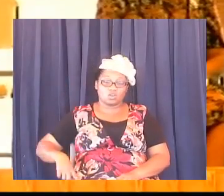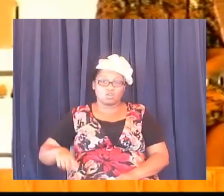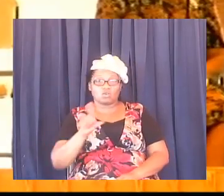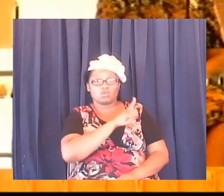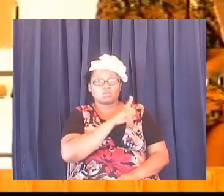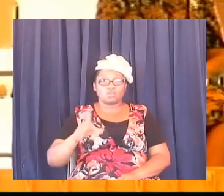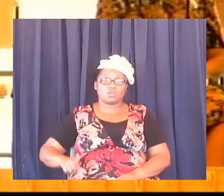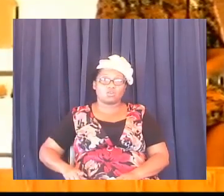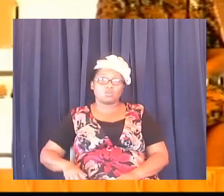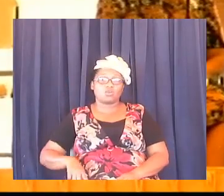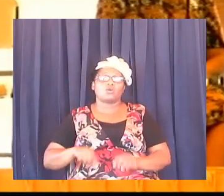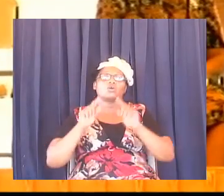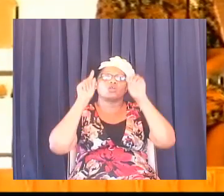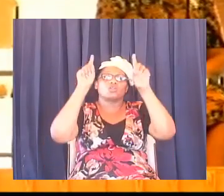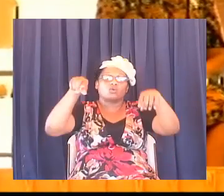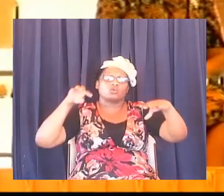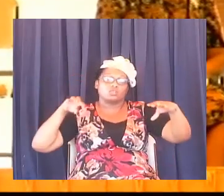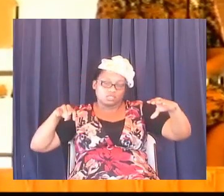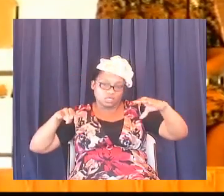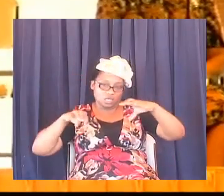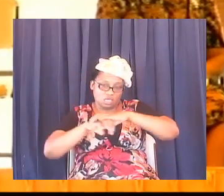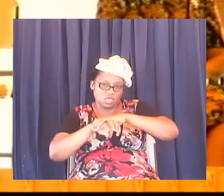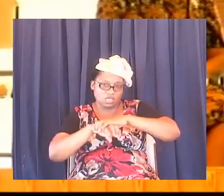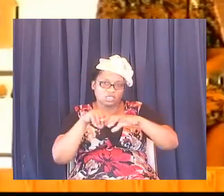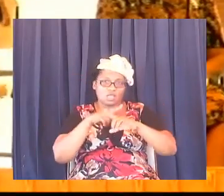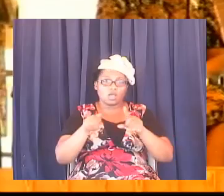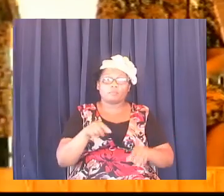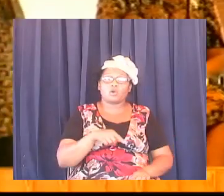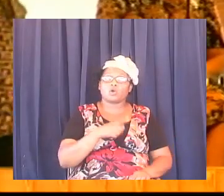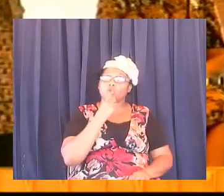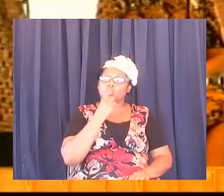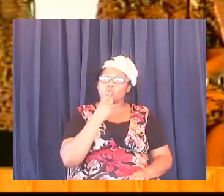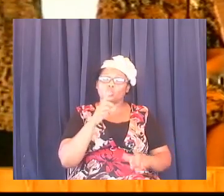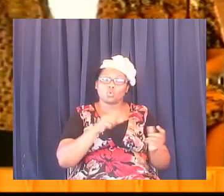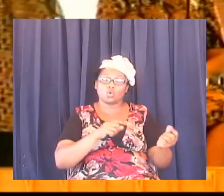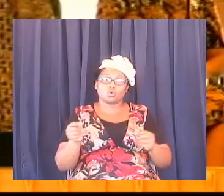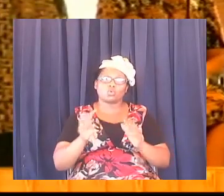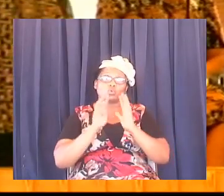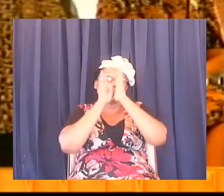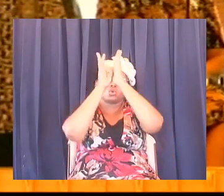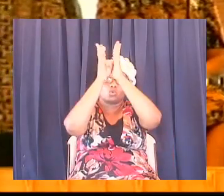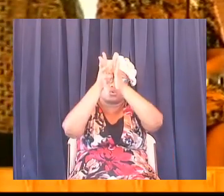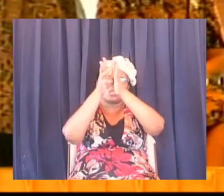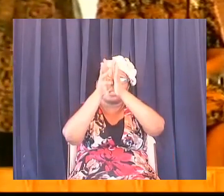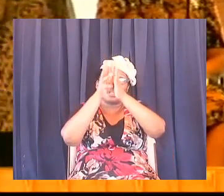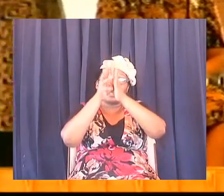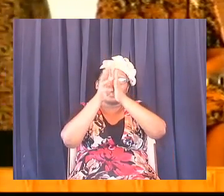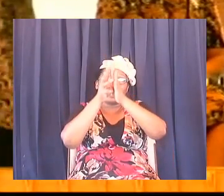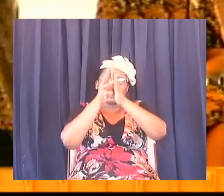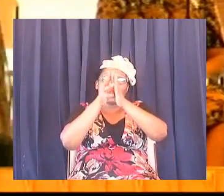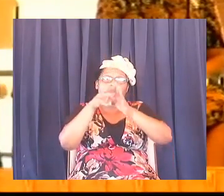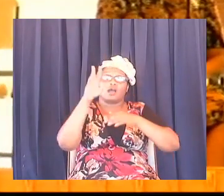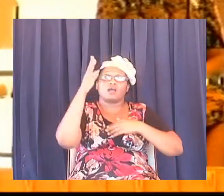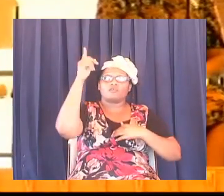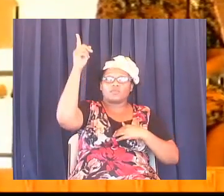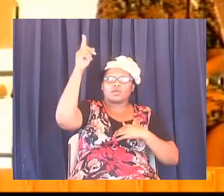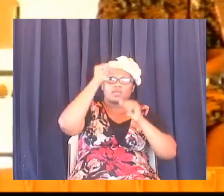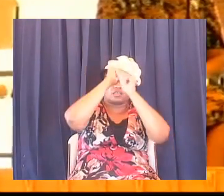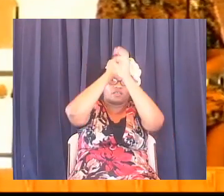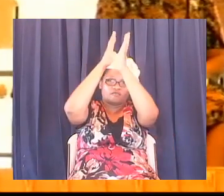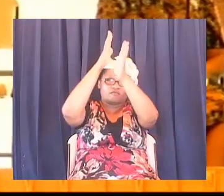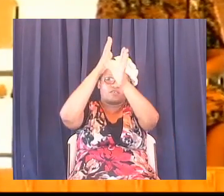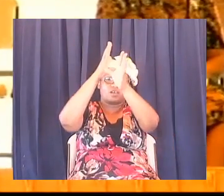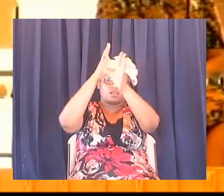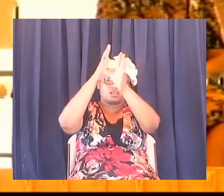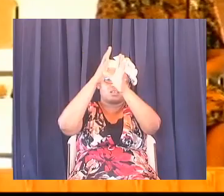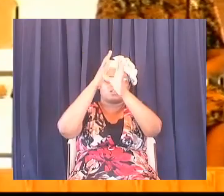the will of my Father. It's very important for us to do the will. So if you're not sick, if you're